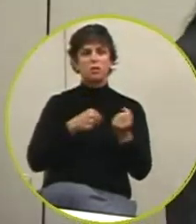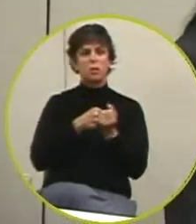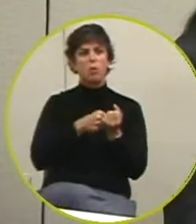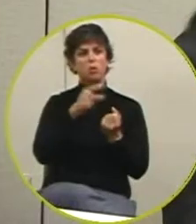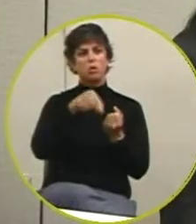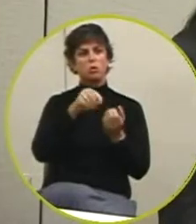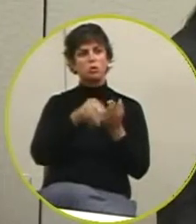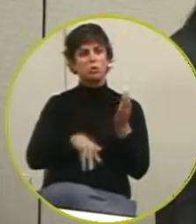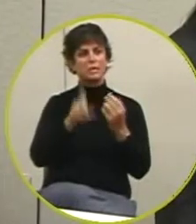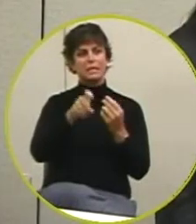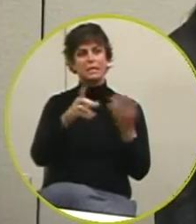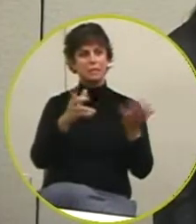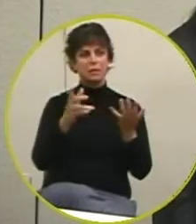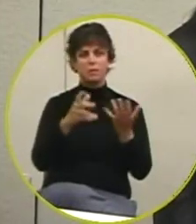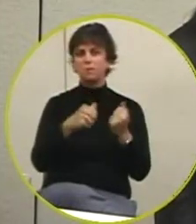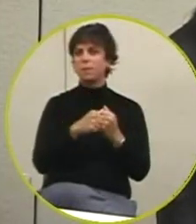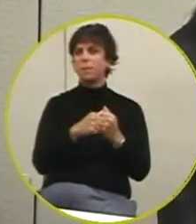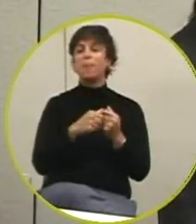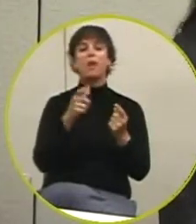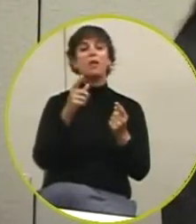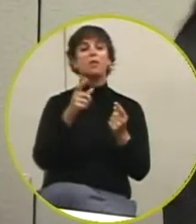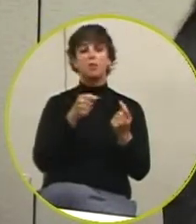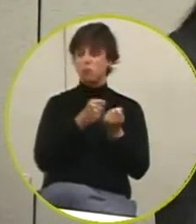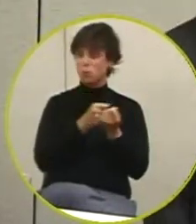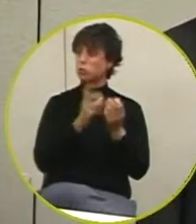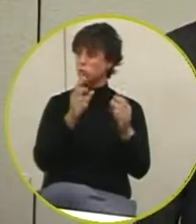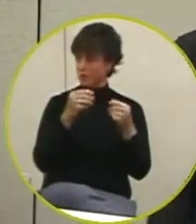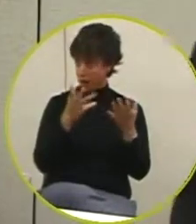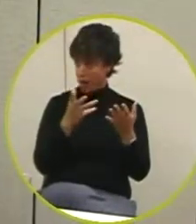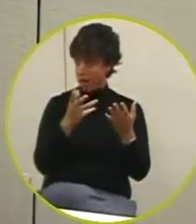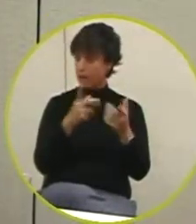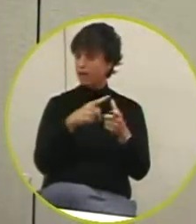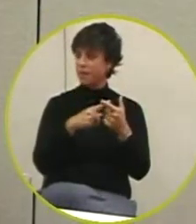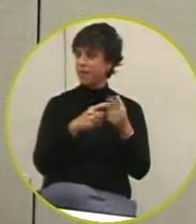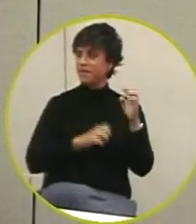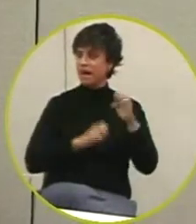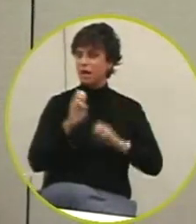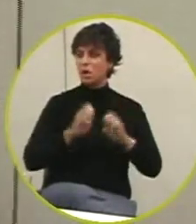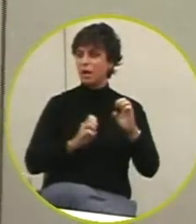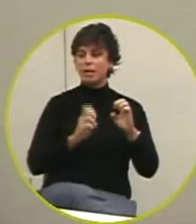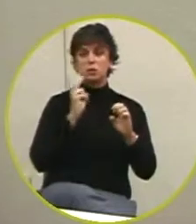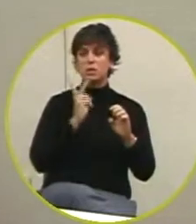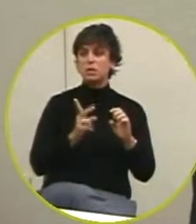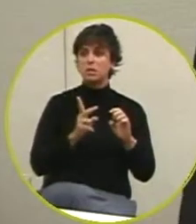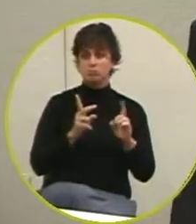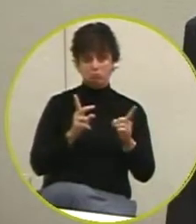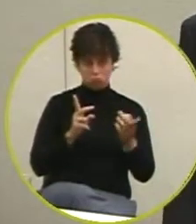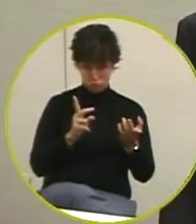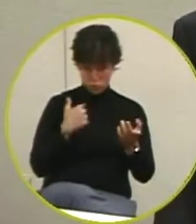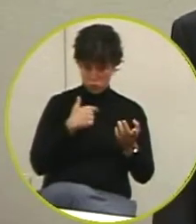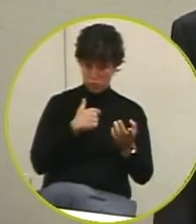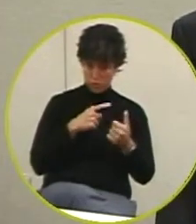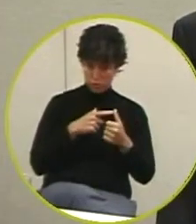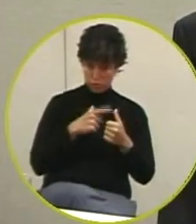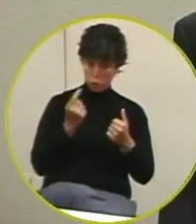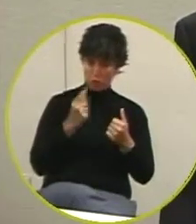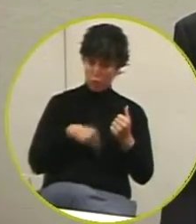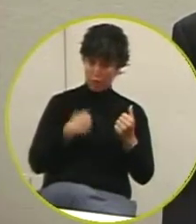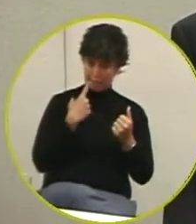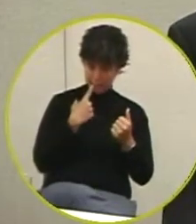need? We provide those supports, and then we evaluate to see that we're A, doing what we said we'd